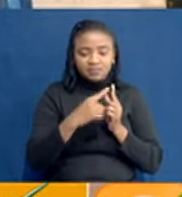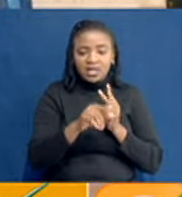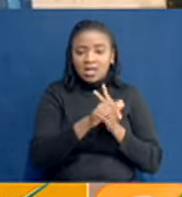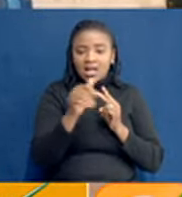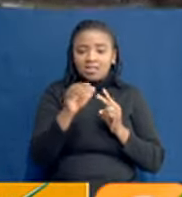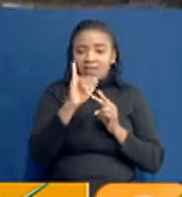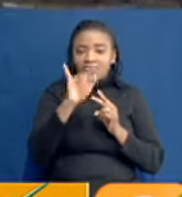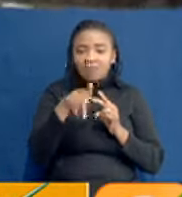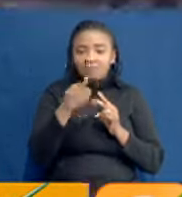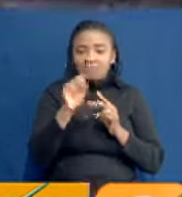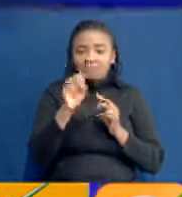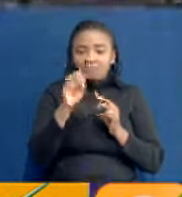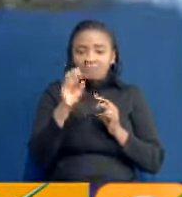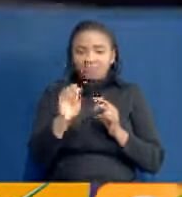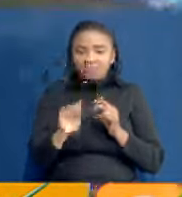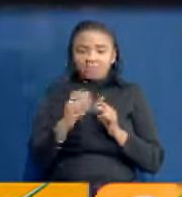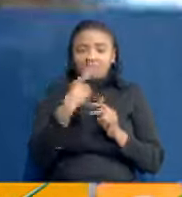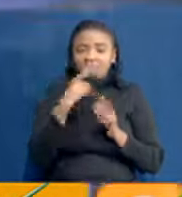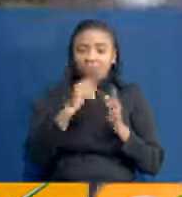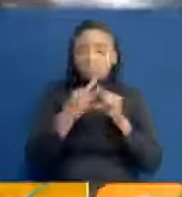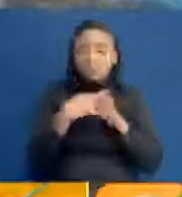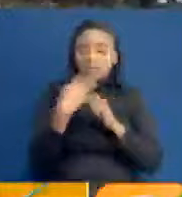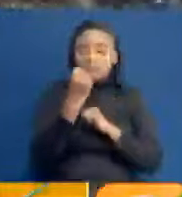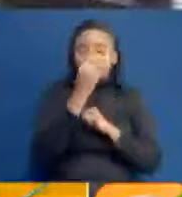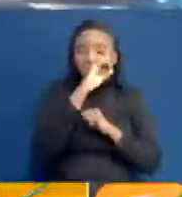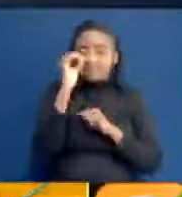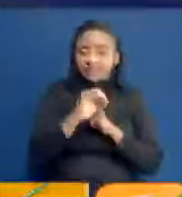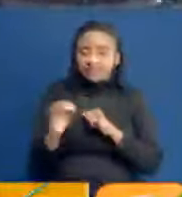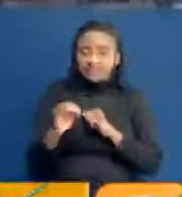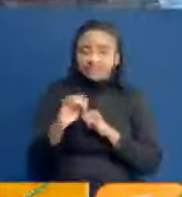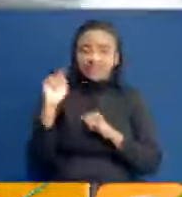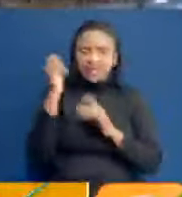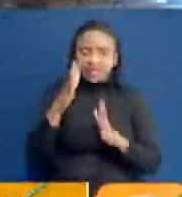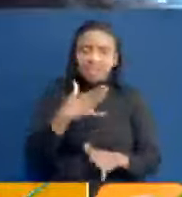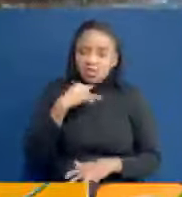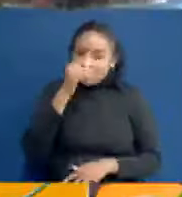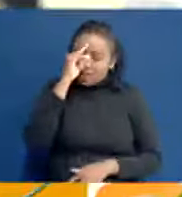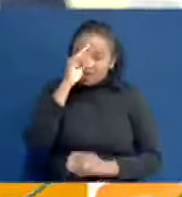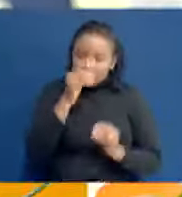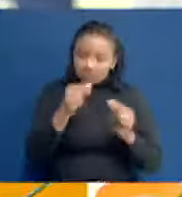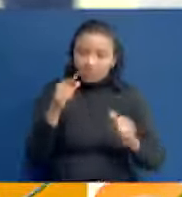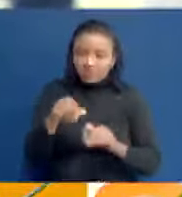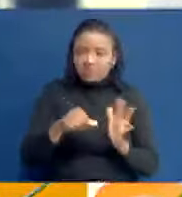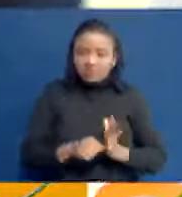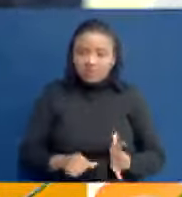also shows that 85% of Kenyans want the government to address this issue.